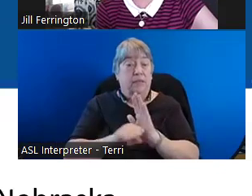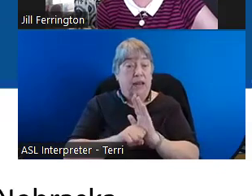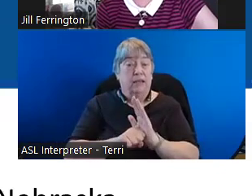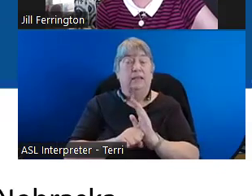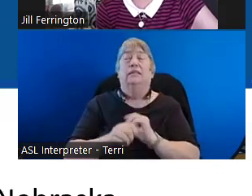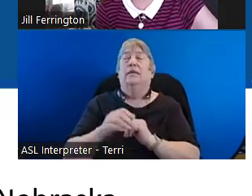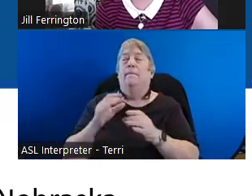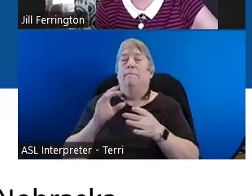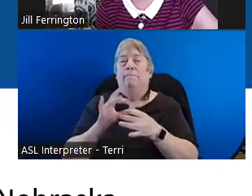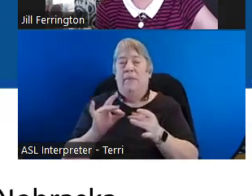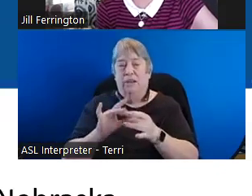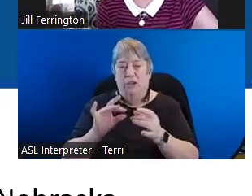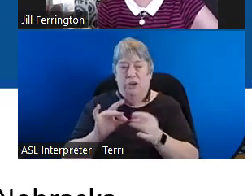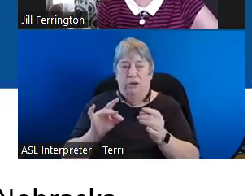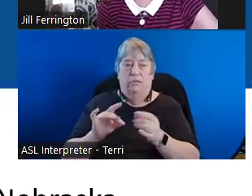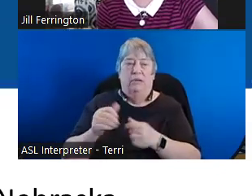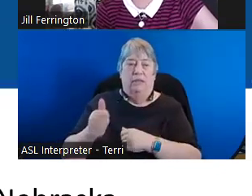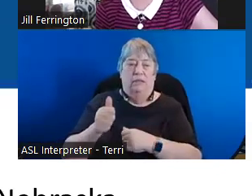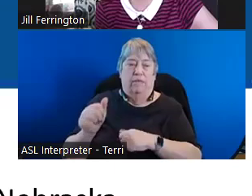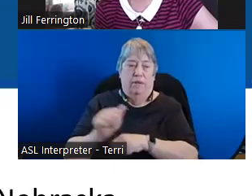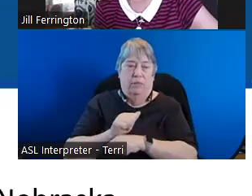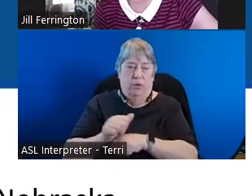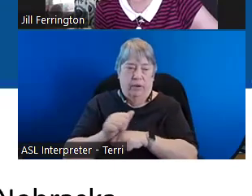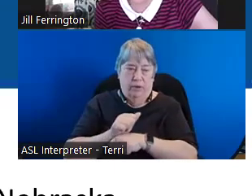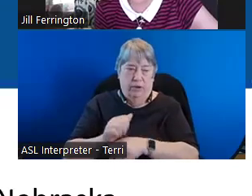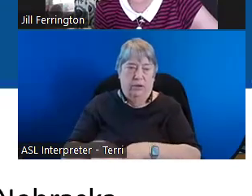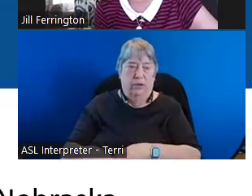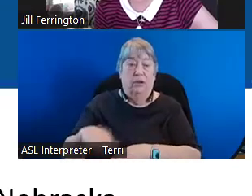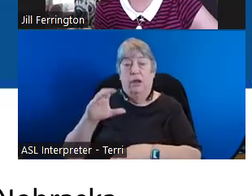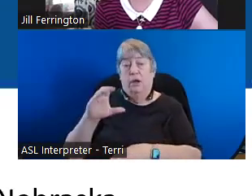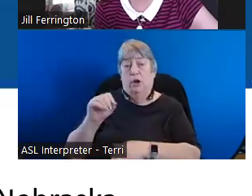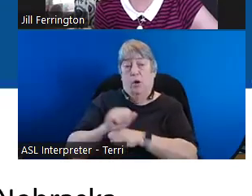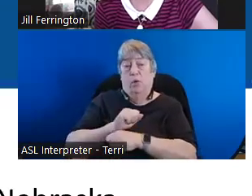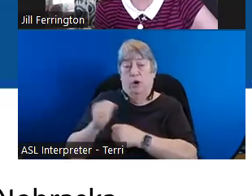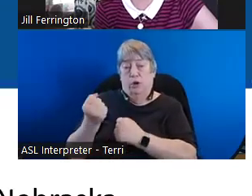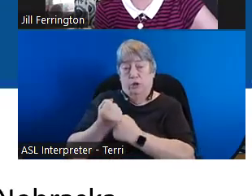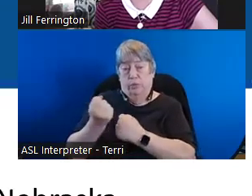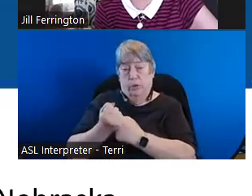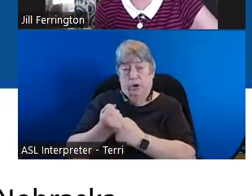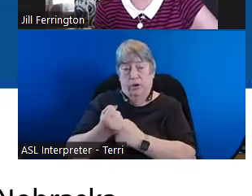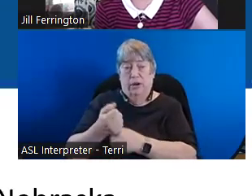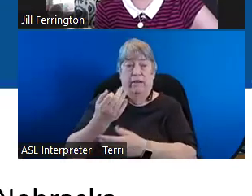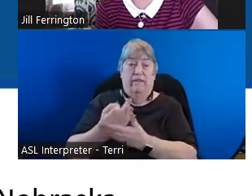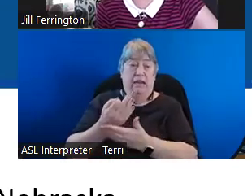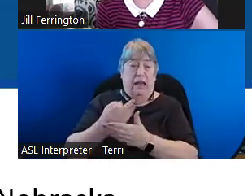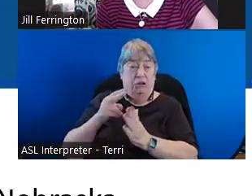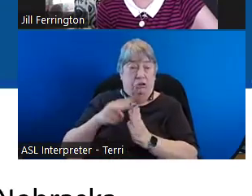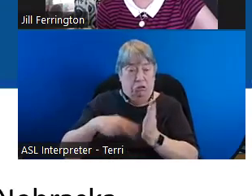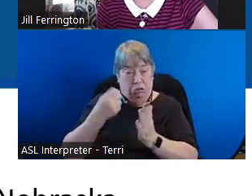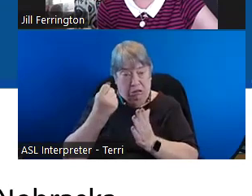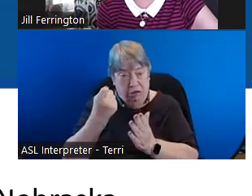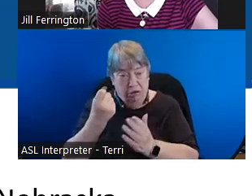self-employment, coworker supports, financial literacy and asset development, development of experiential